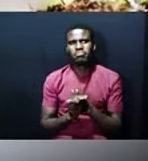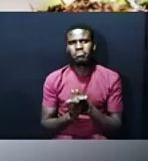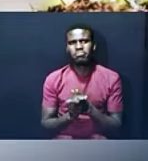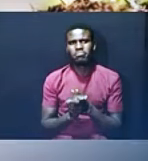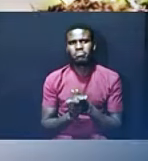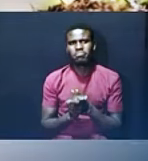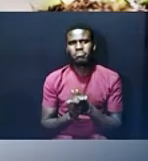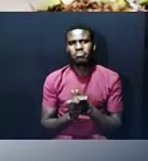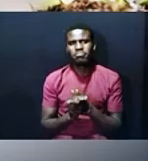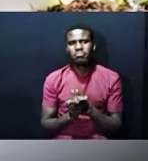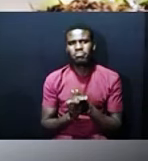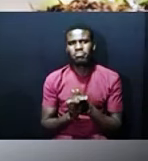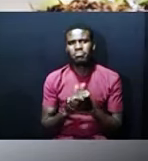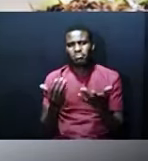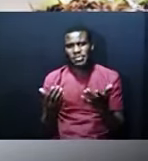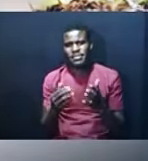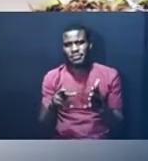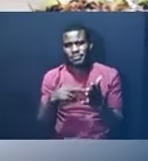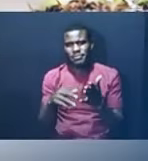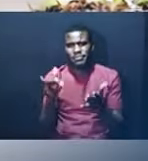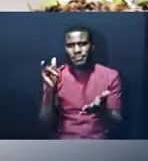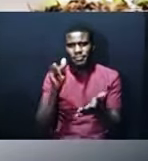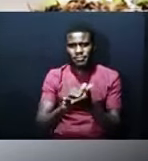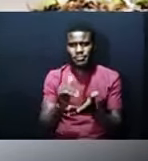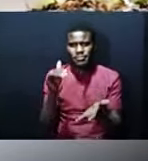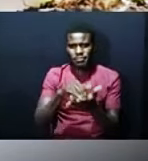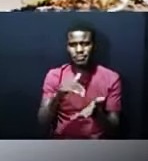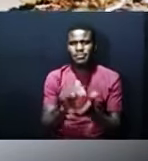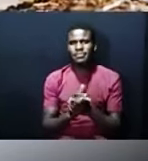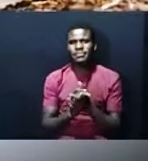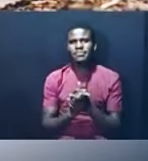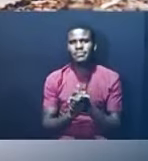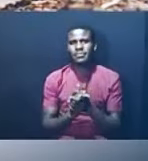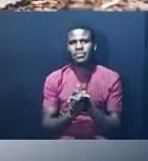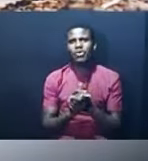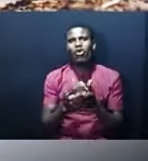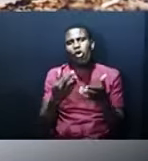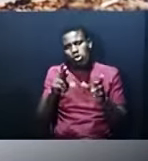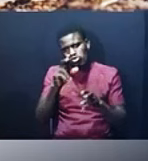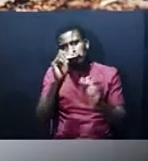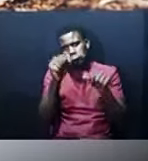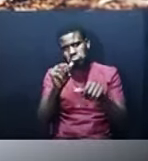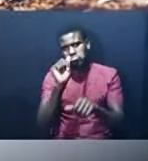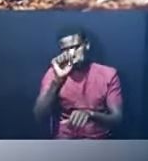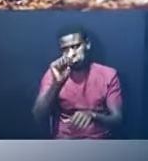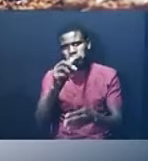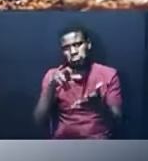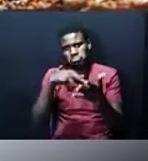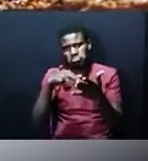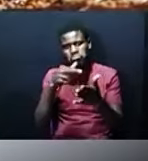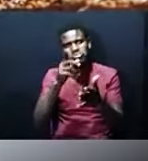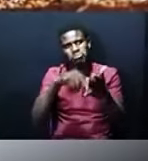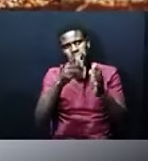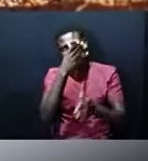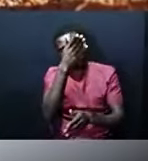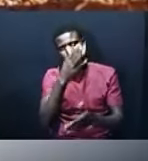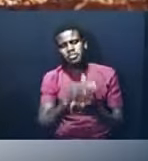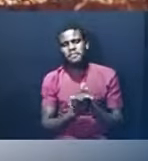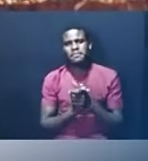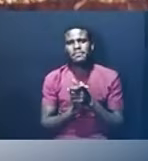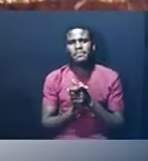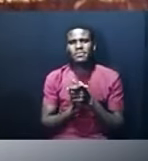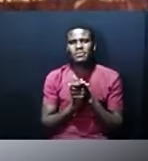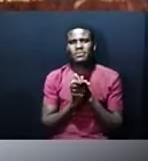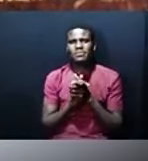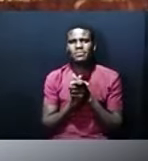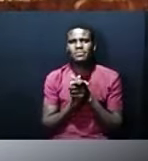Now, let me take that again. Otherwise, you can read what is on the screen.